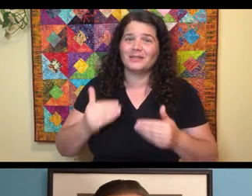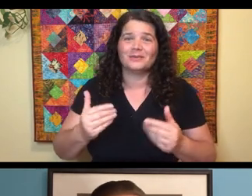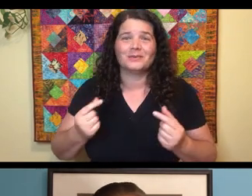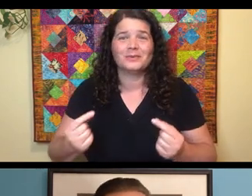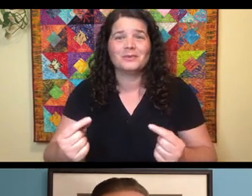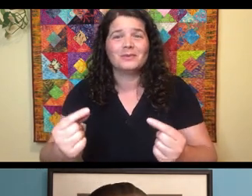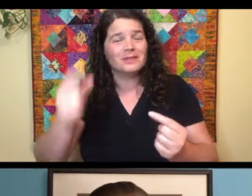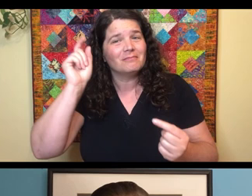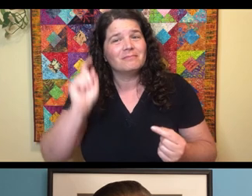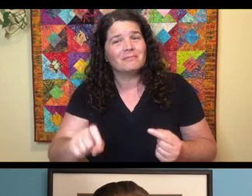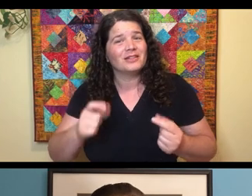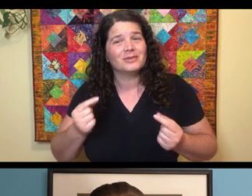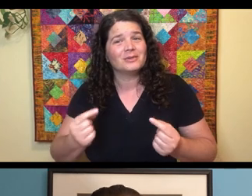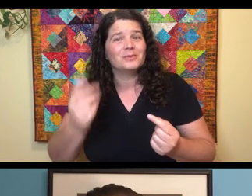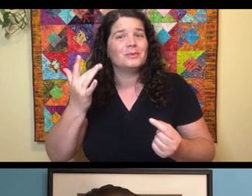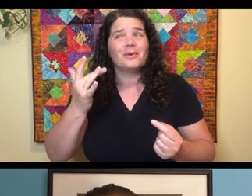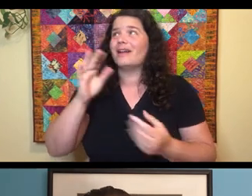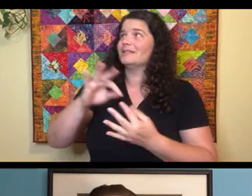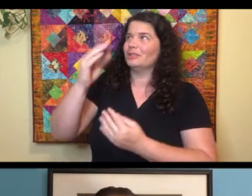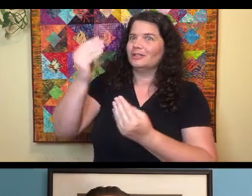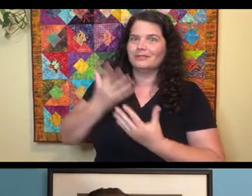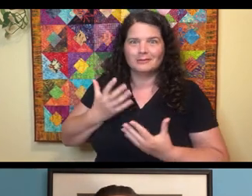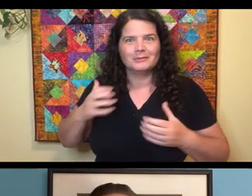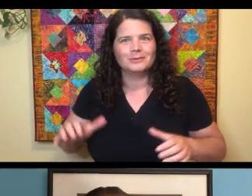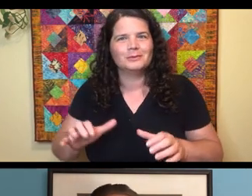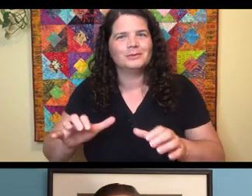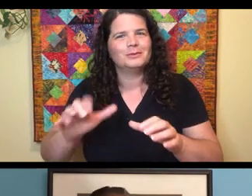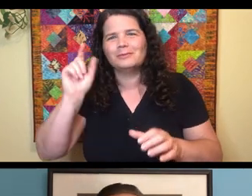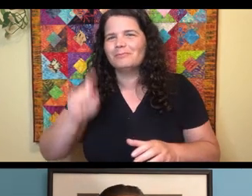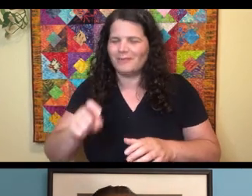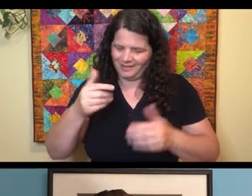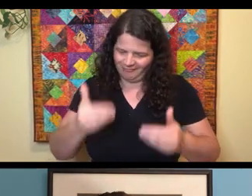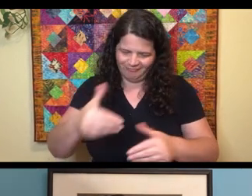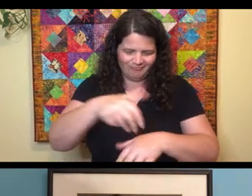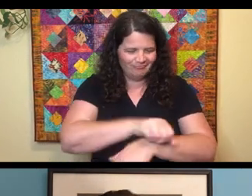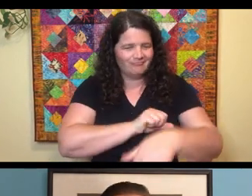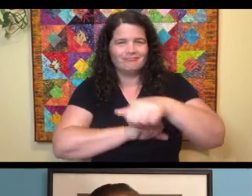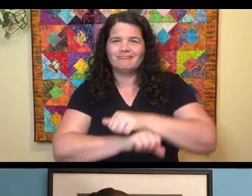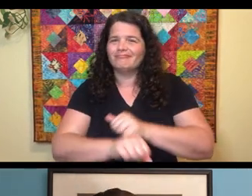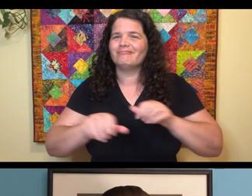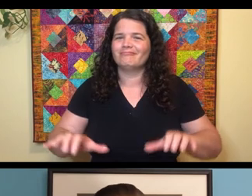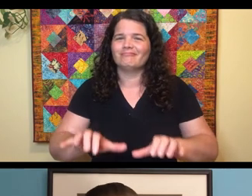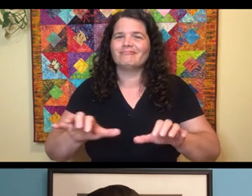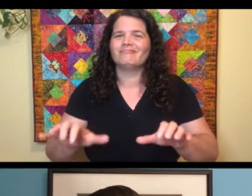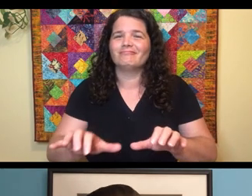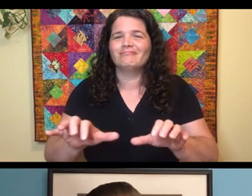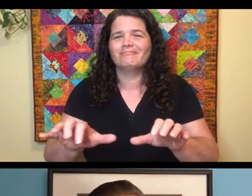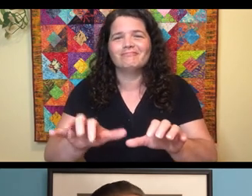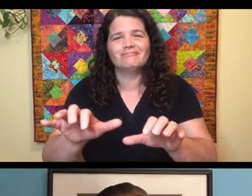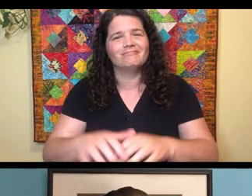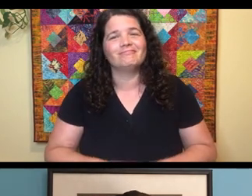do. When the Spirit says do, you gotta do, oh Lord. You gotta do when the Spirit says